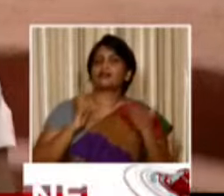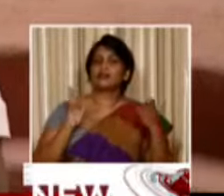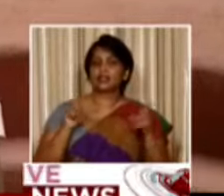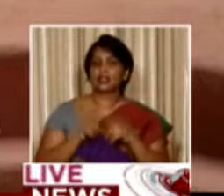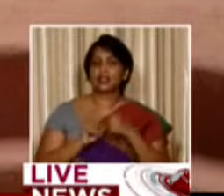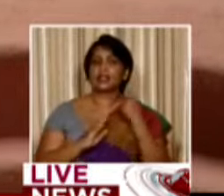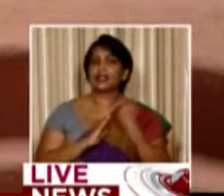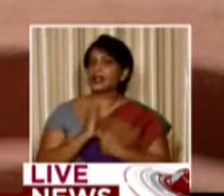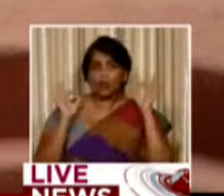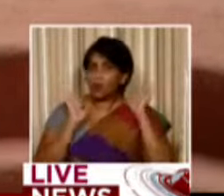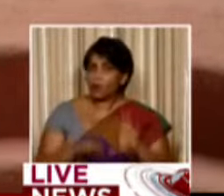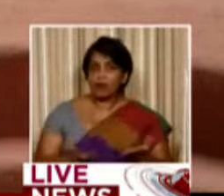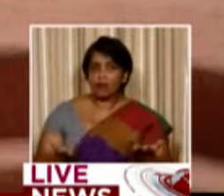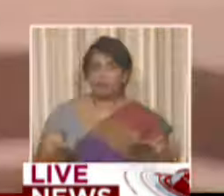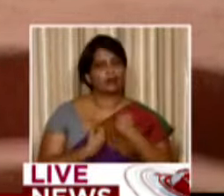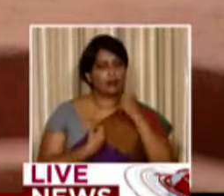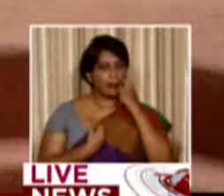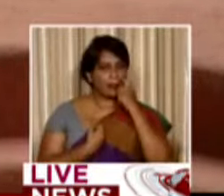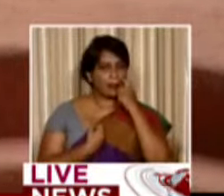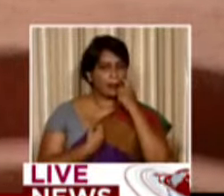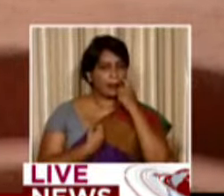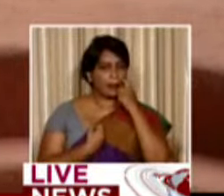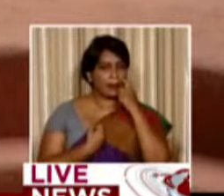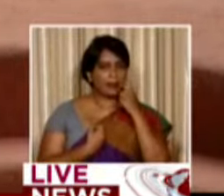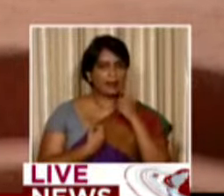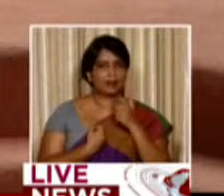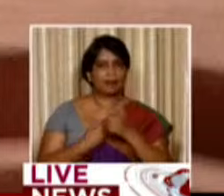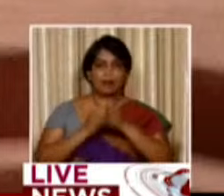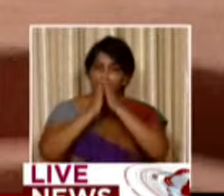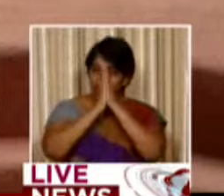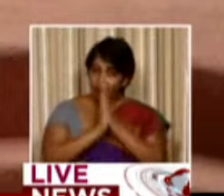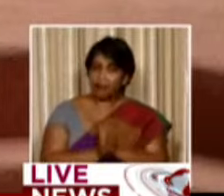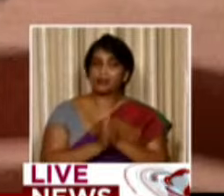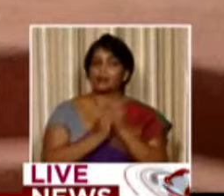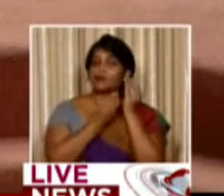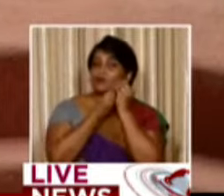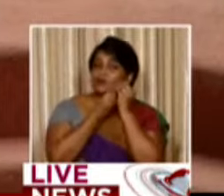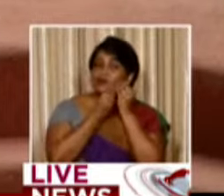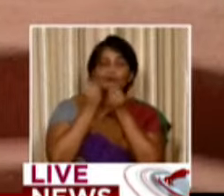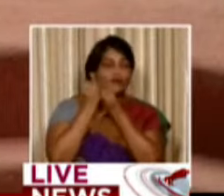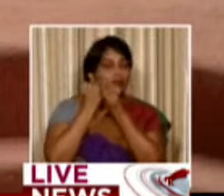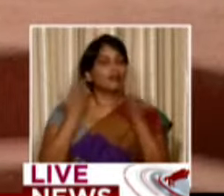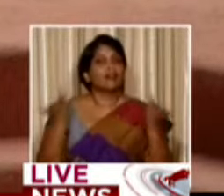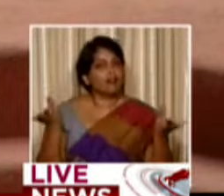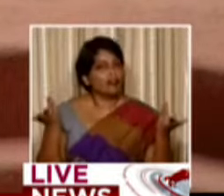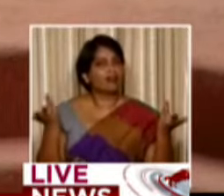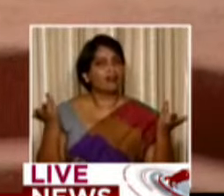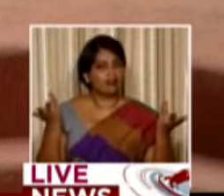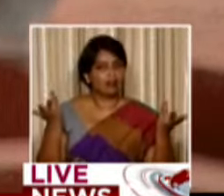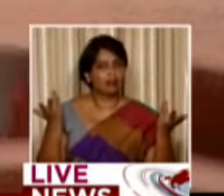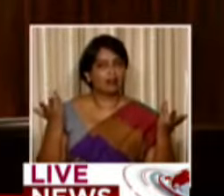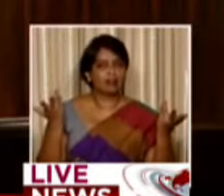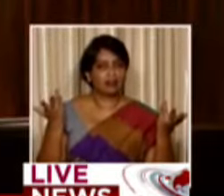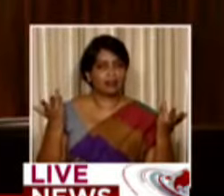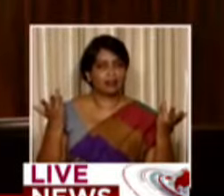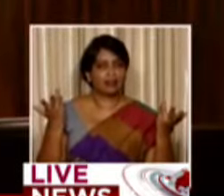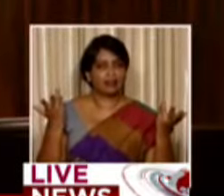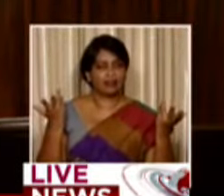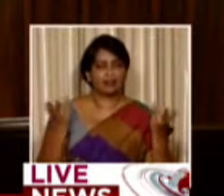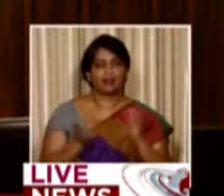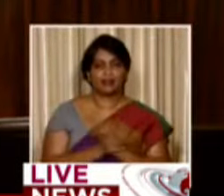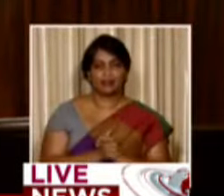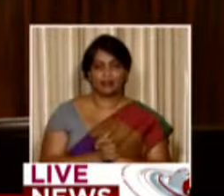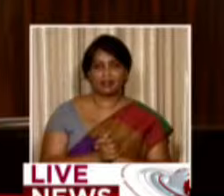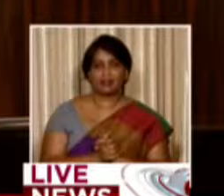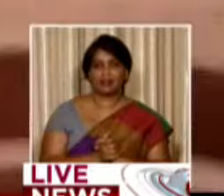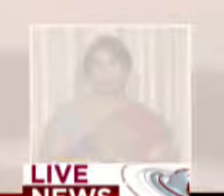Varnakumara. Thus, the bill, which was tabled in Parliament by Minister of Public Security Tiran Alas, was taken for the second reading debate